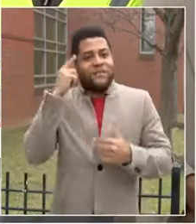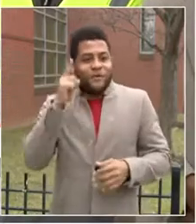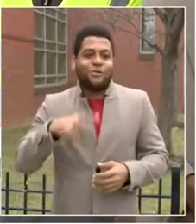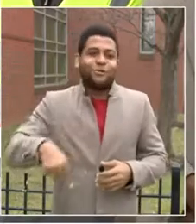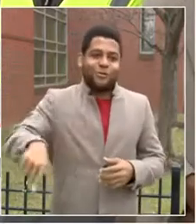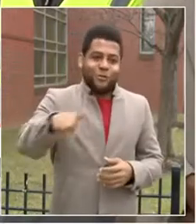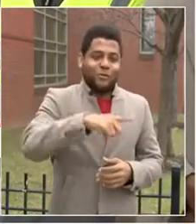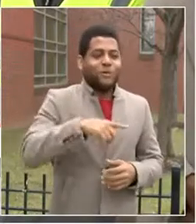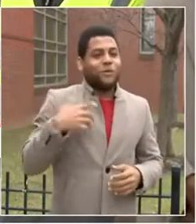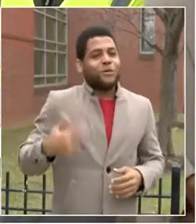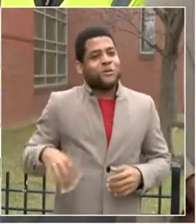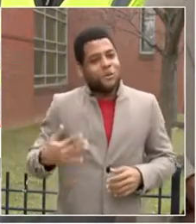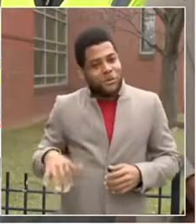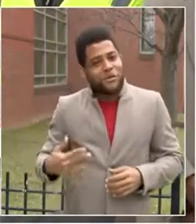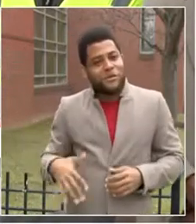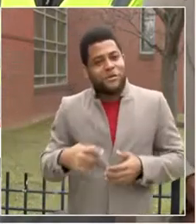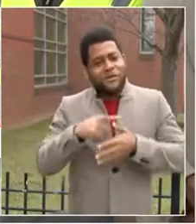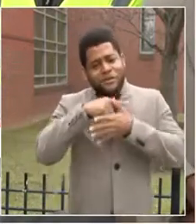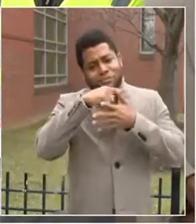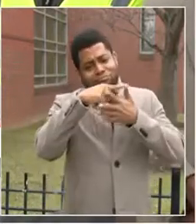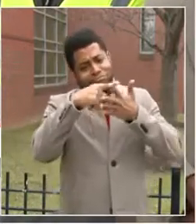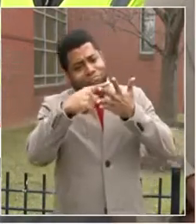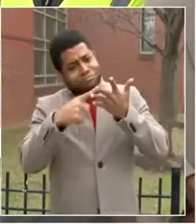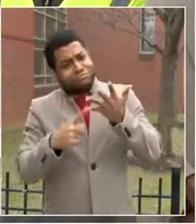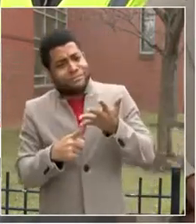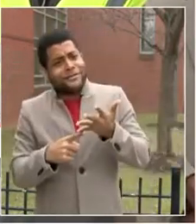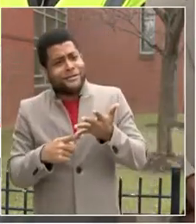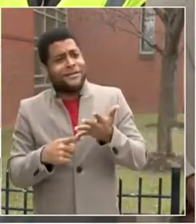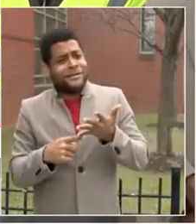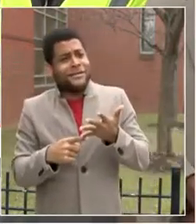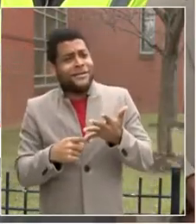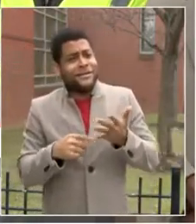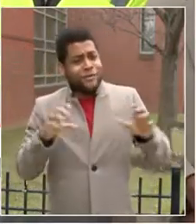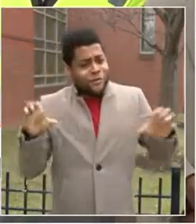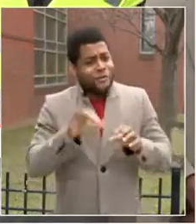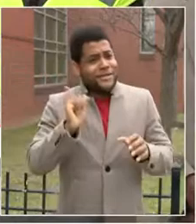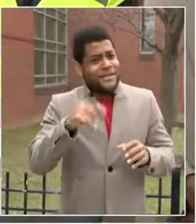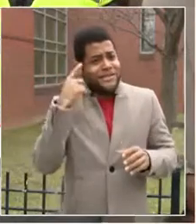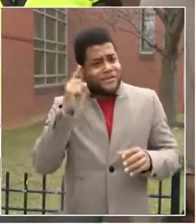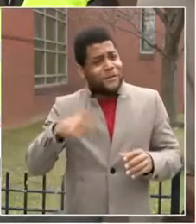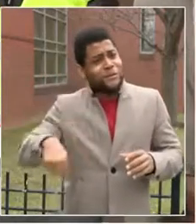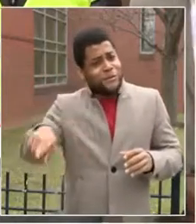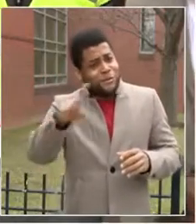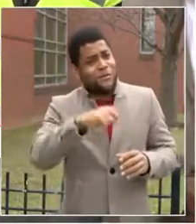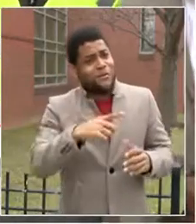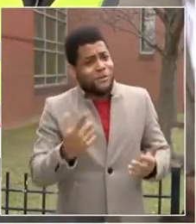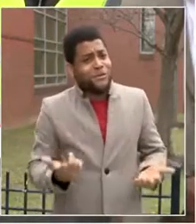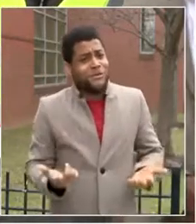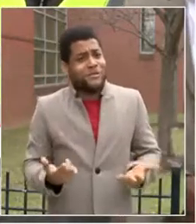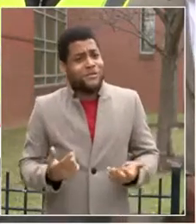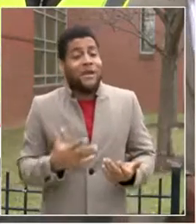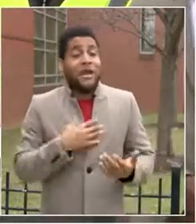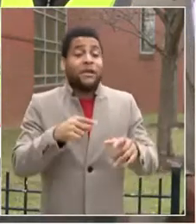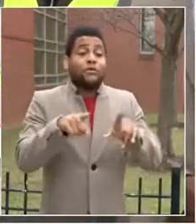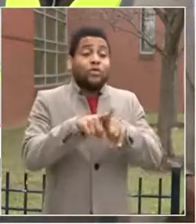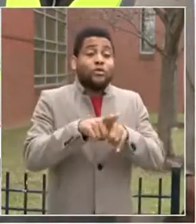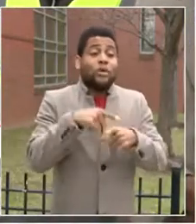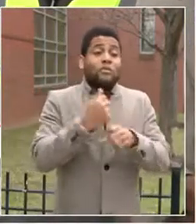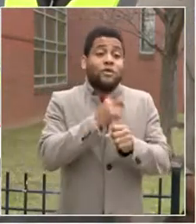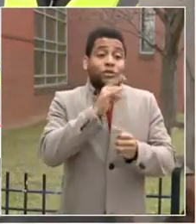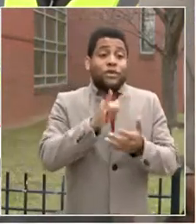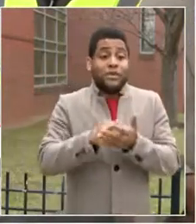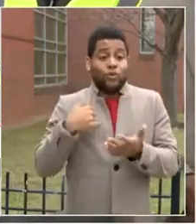that's just some of what we're going to be able to do. We are also going to, and we'll talk more about this